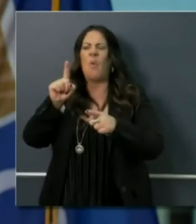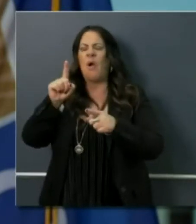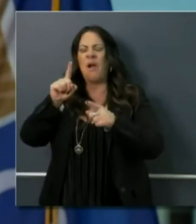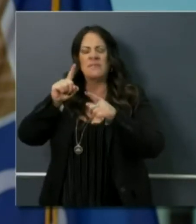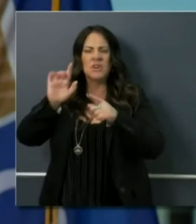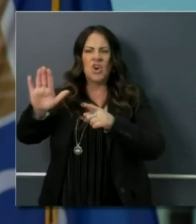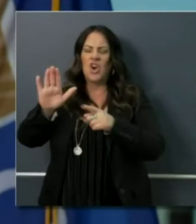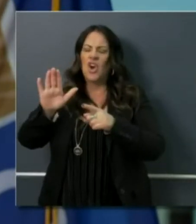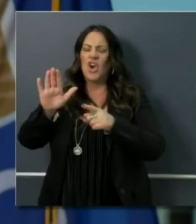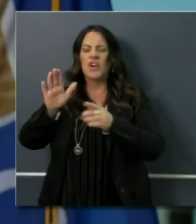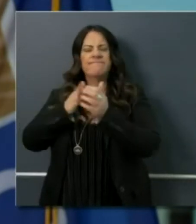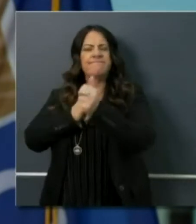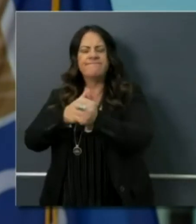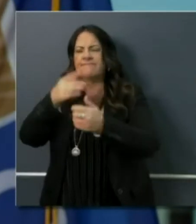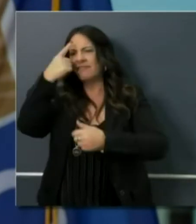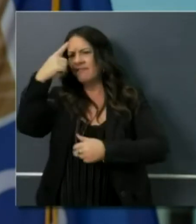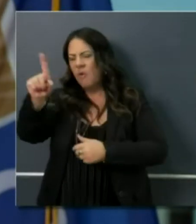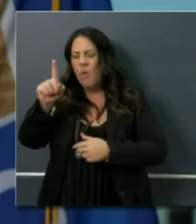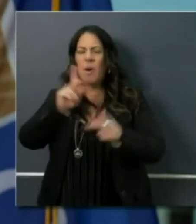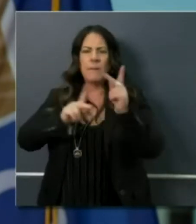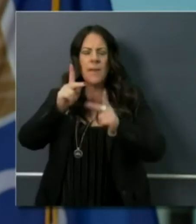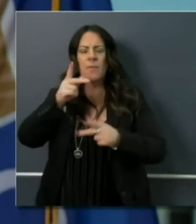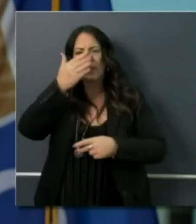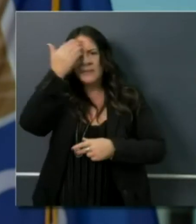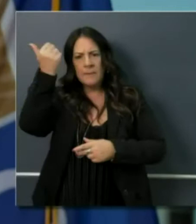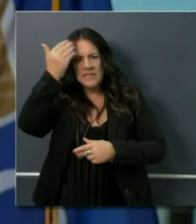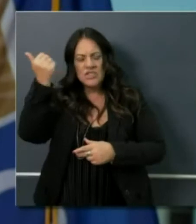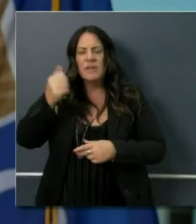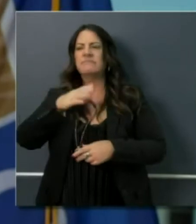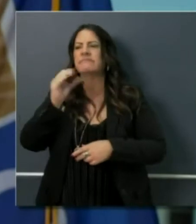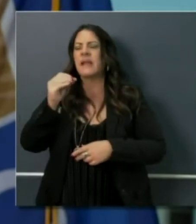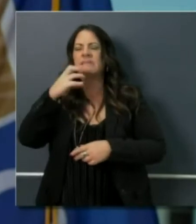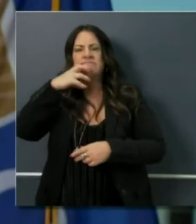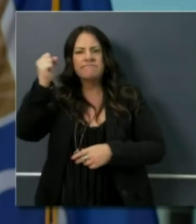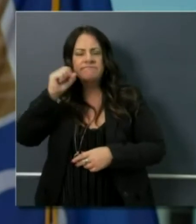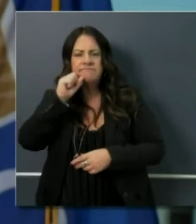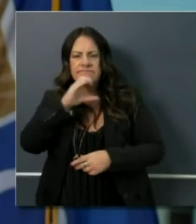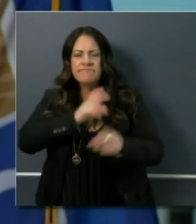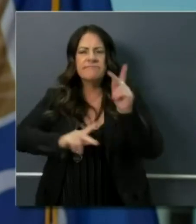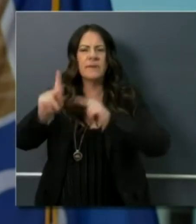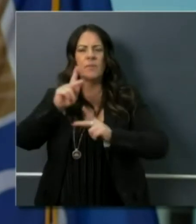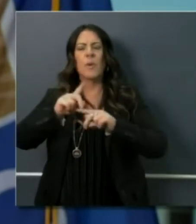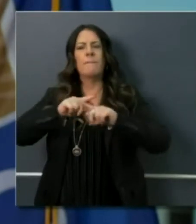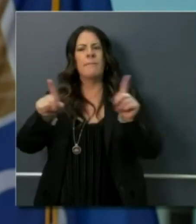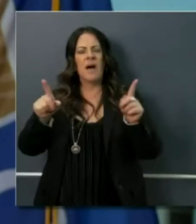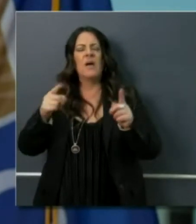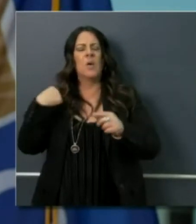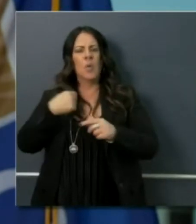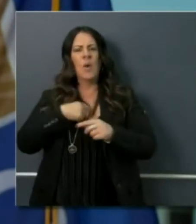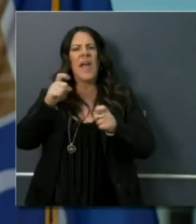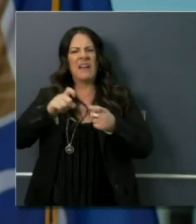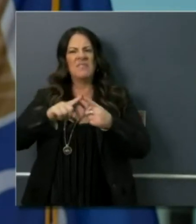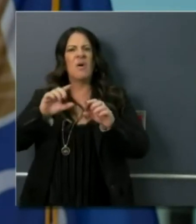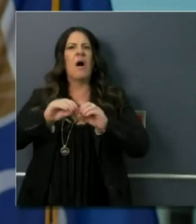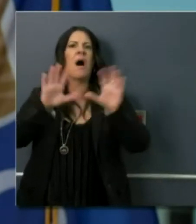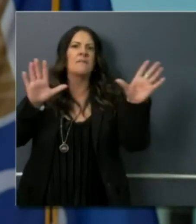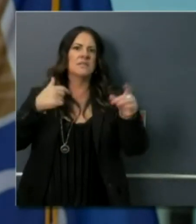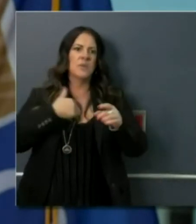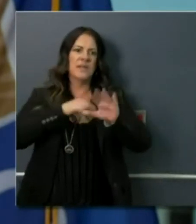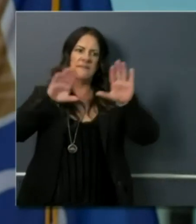shortly guiding our larger efforts, and that is encouraging. But beyond that, we have to obviously